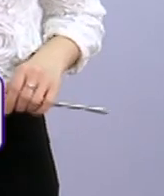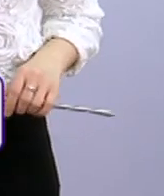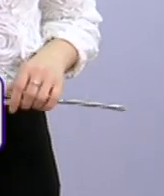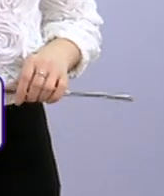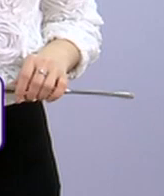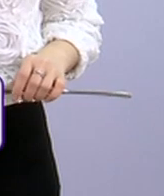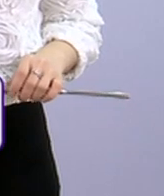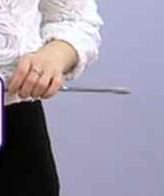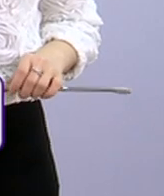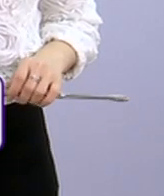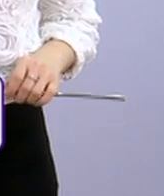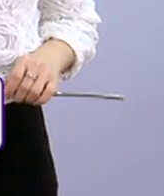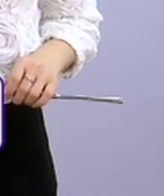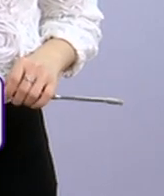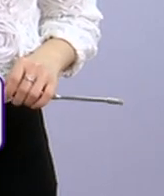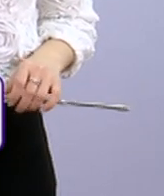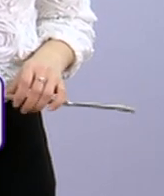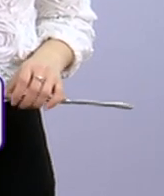Avalanche.